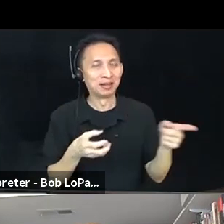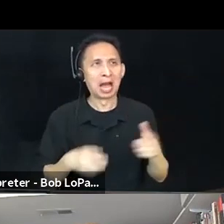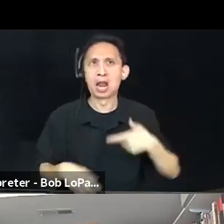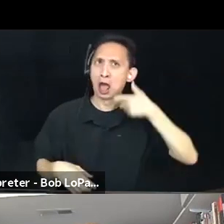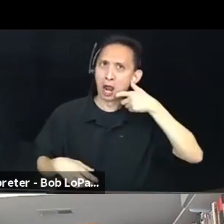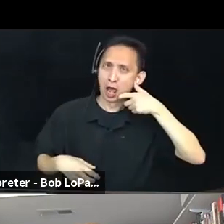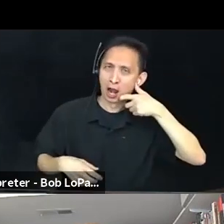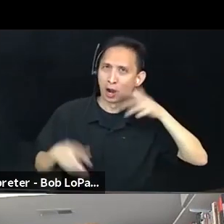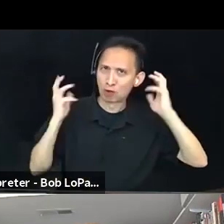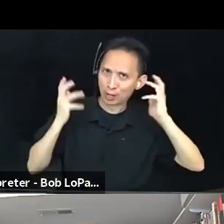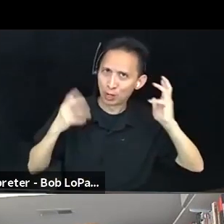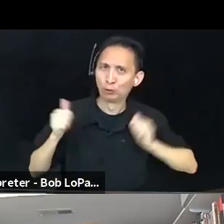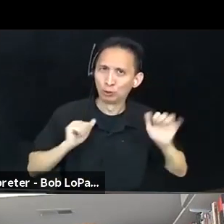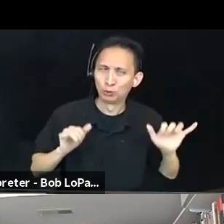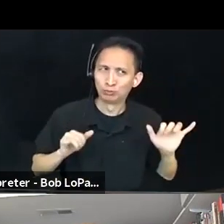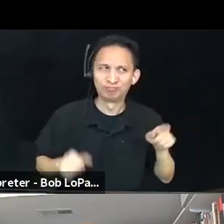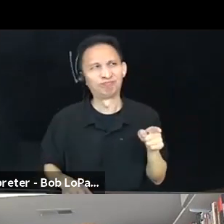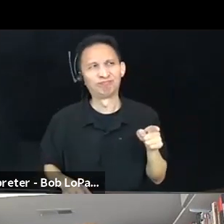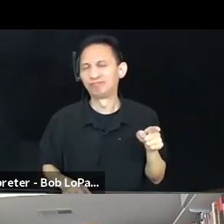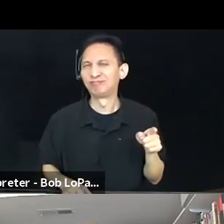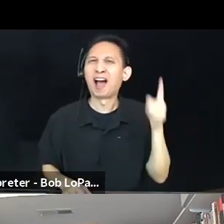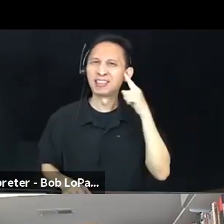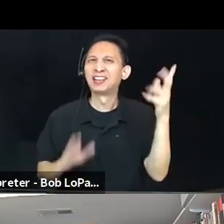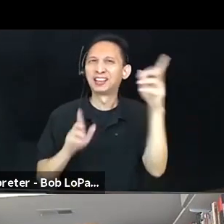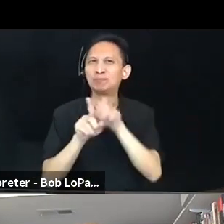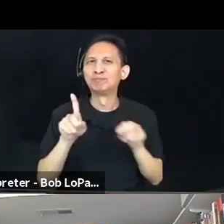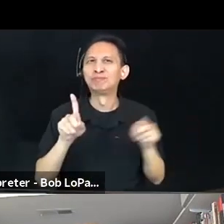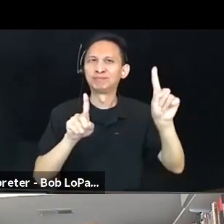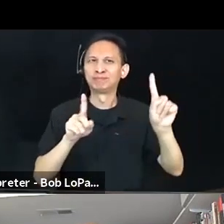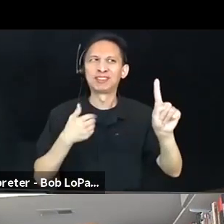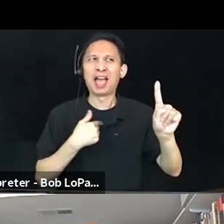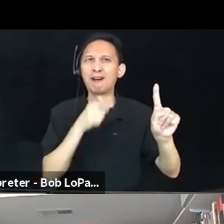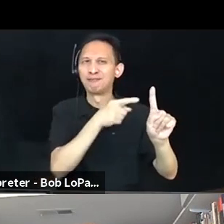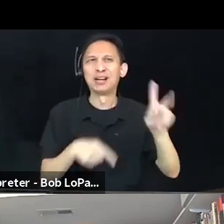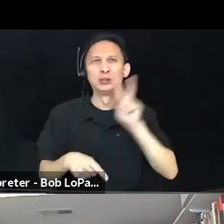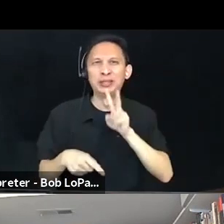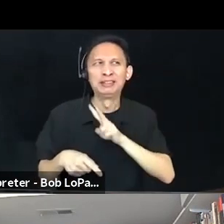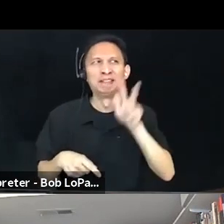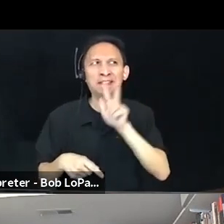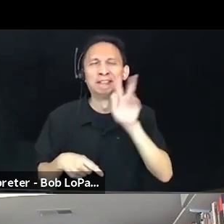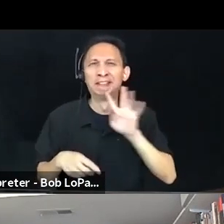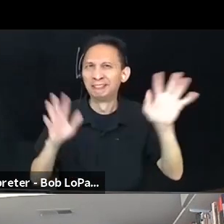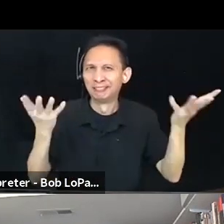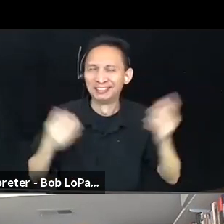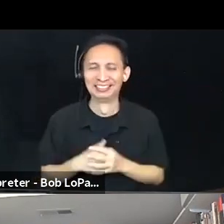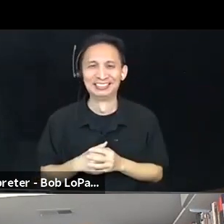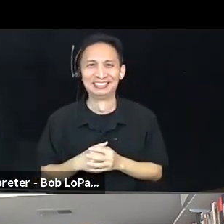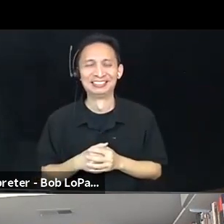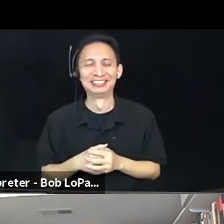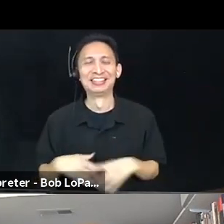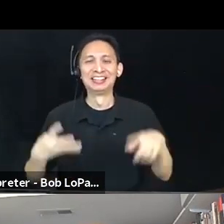suspect those are his doppelgangers trying to ride his coattails. Achille Mbembe